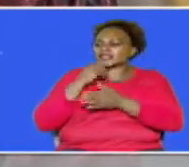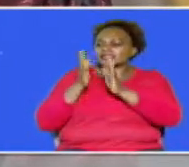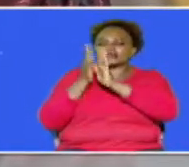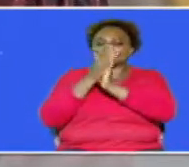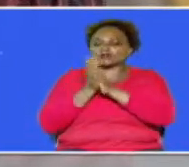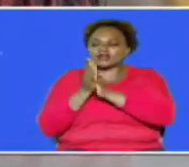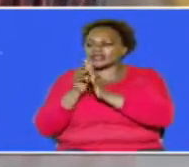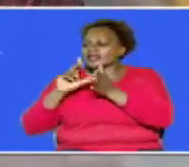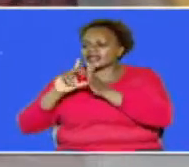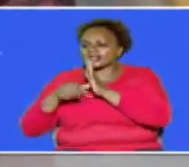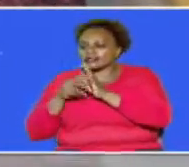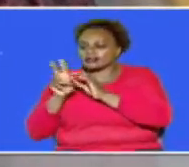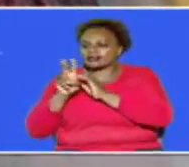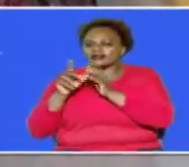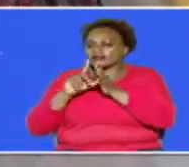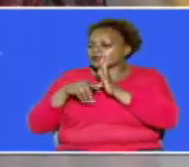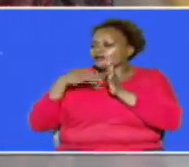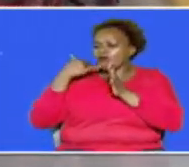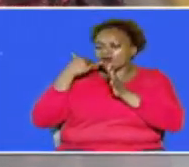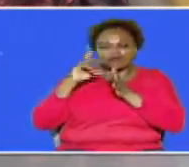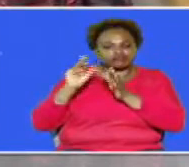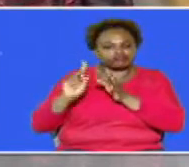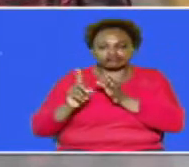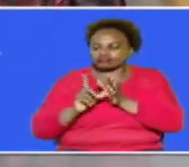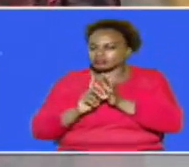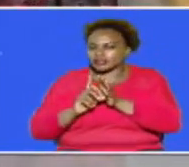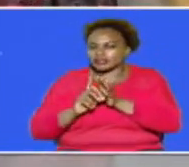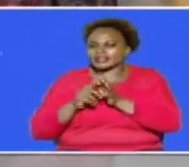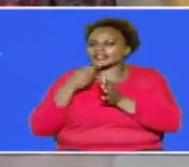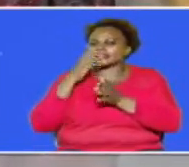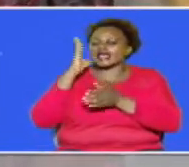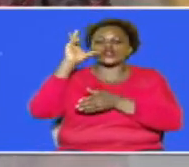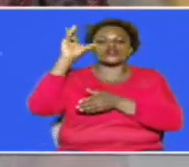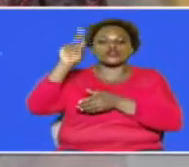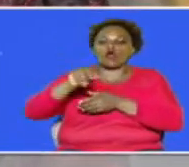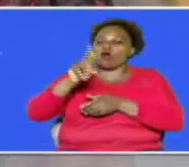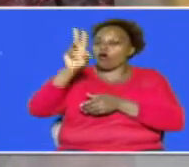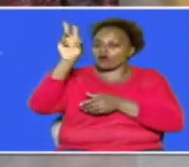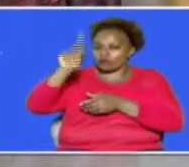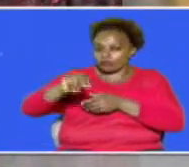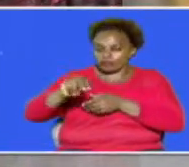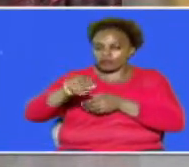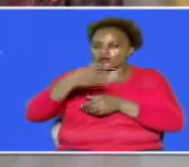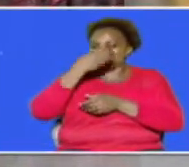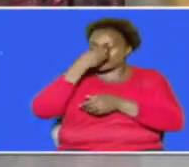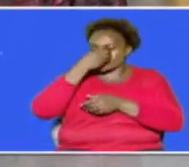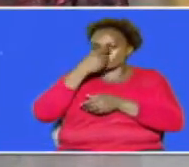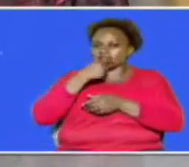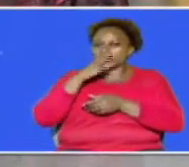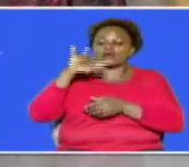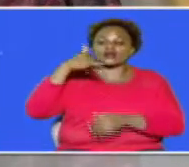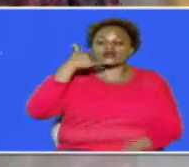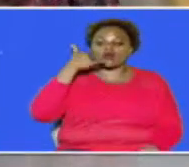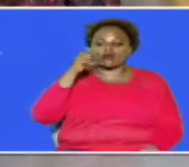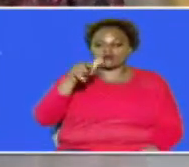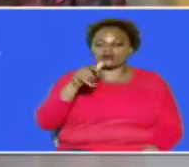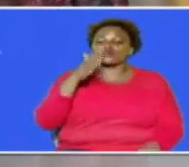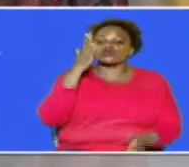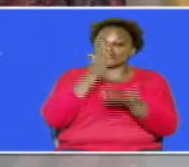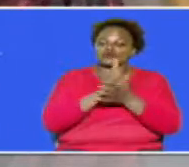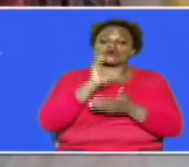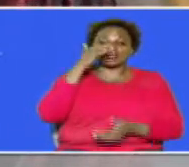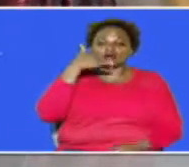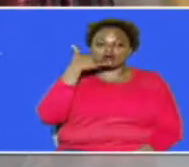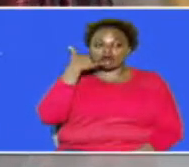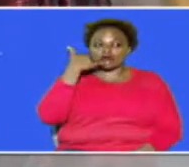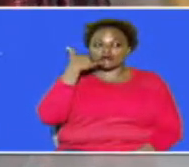at hiyo tutaangalia, hiyo ndakupigia simu, ndakwambia. He says no, it is no. Mm. If William Ruto says, I will call you, he will call you.